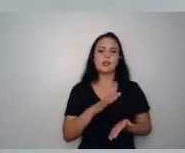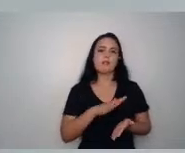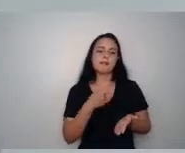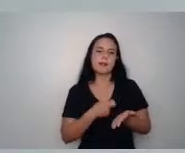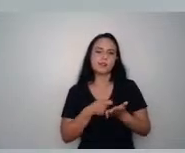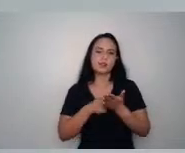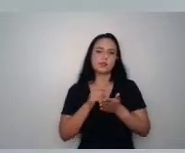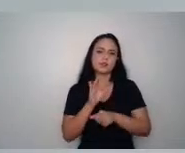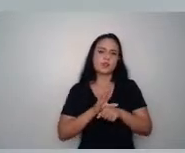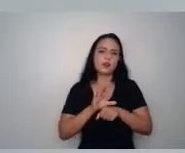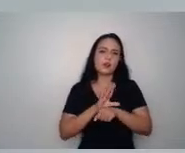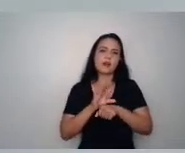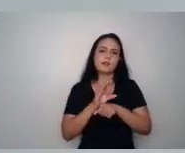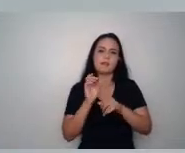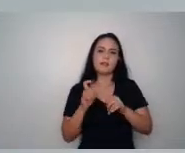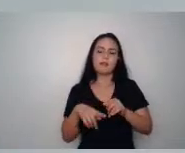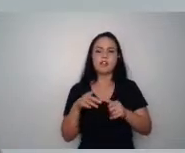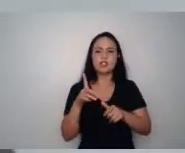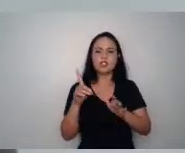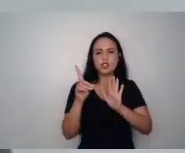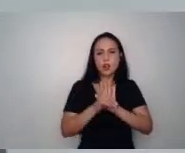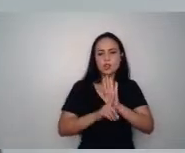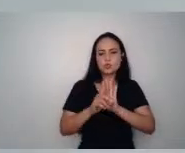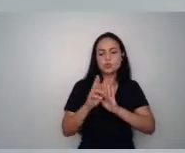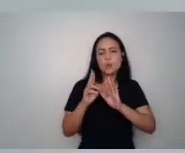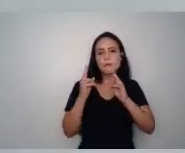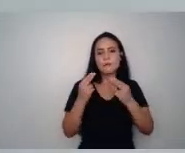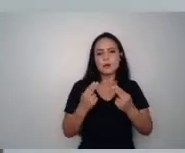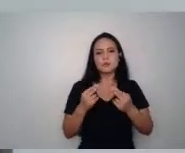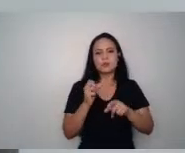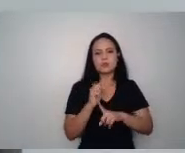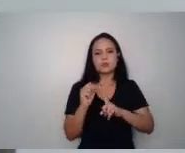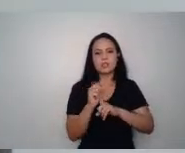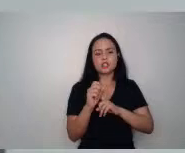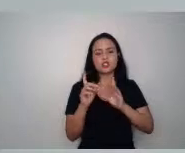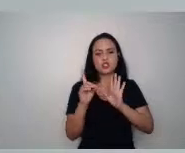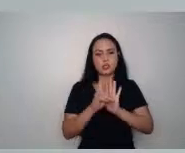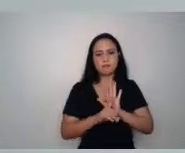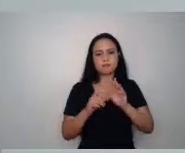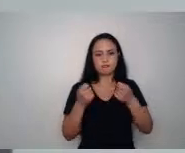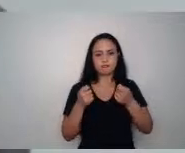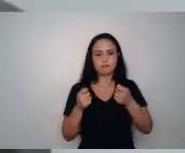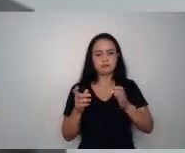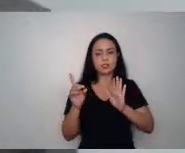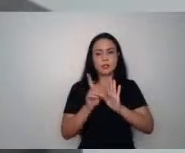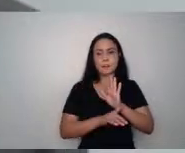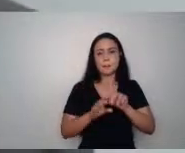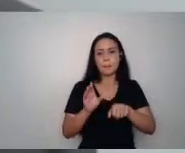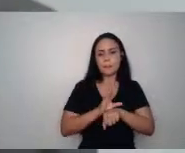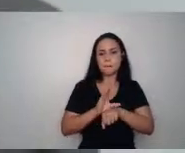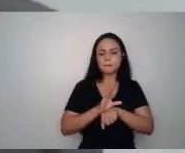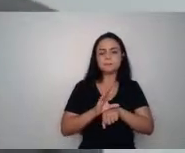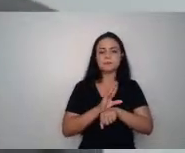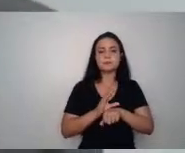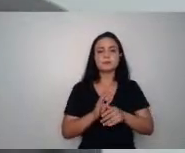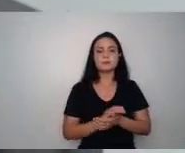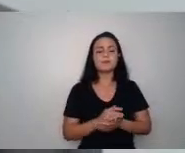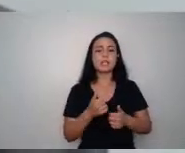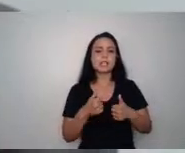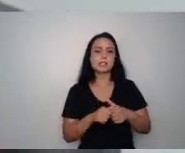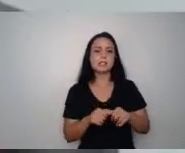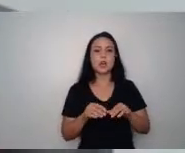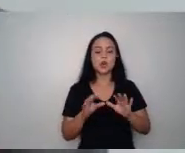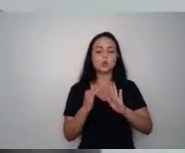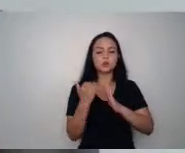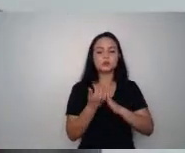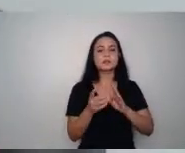if we don't provide effectivity to these essential human rights and our constitutional